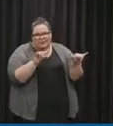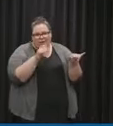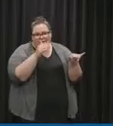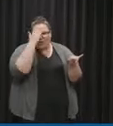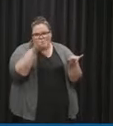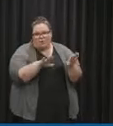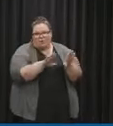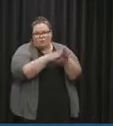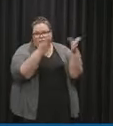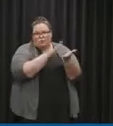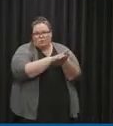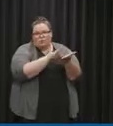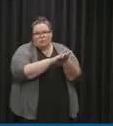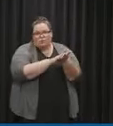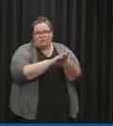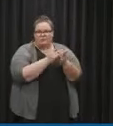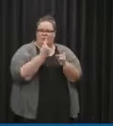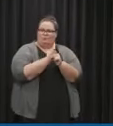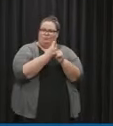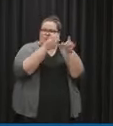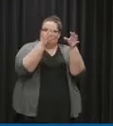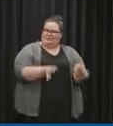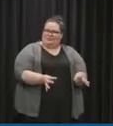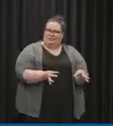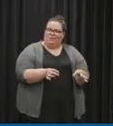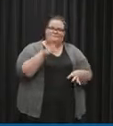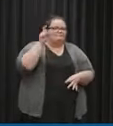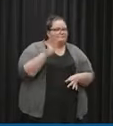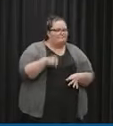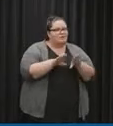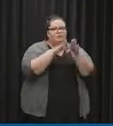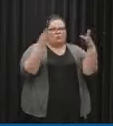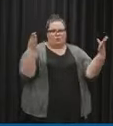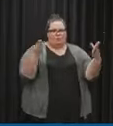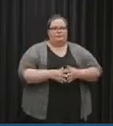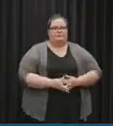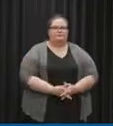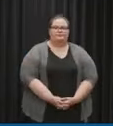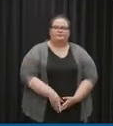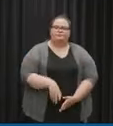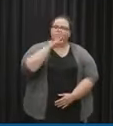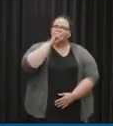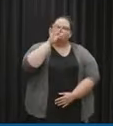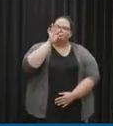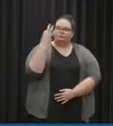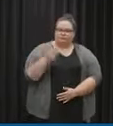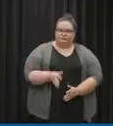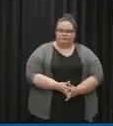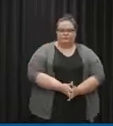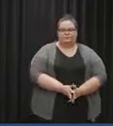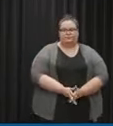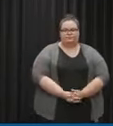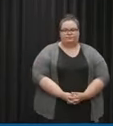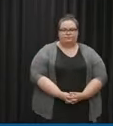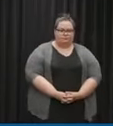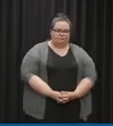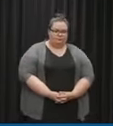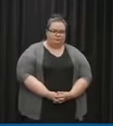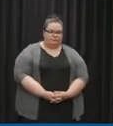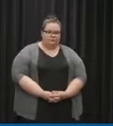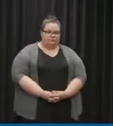decision. La décision de fermer les écoles au Closing New Brunswick schools was the right decision in March. I have no doubt